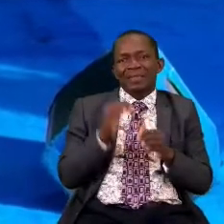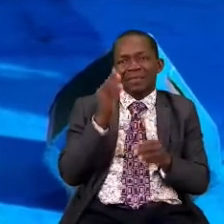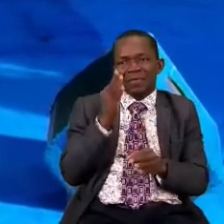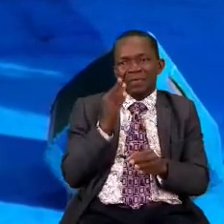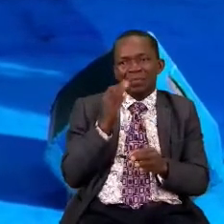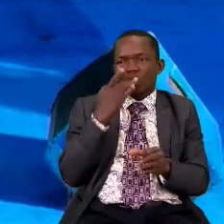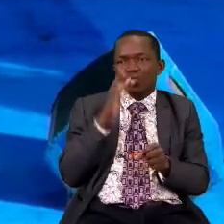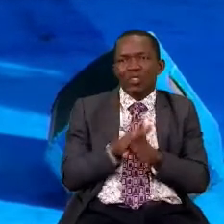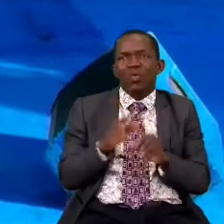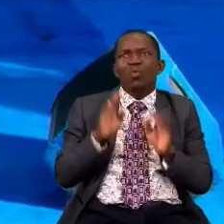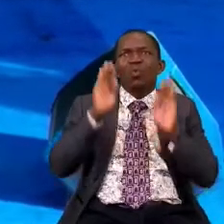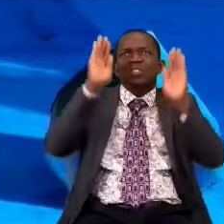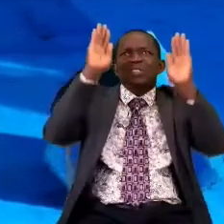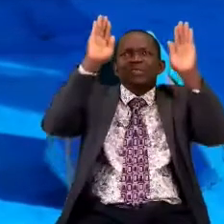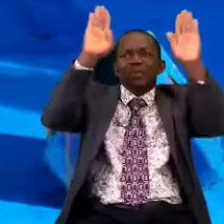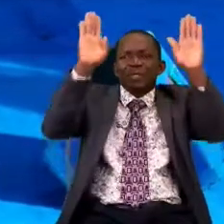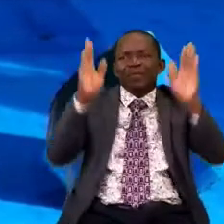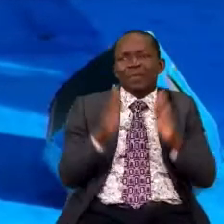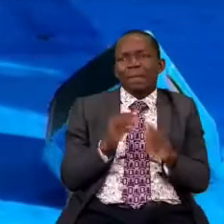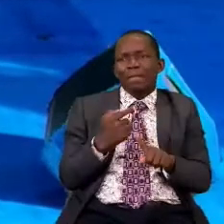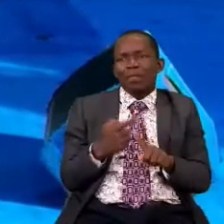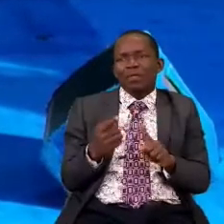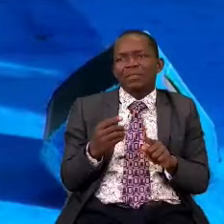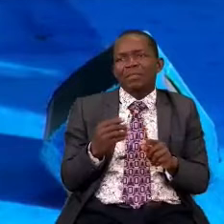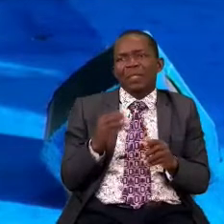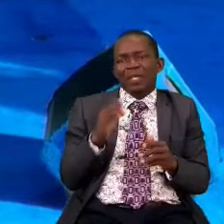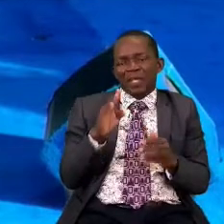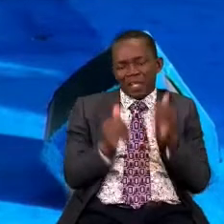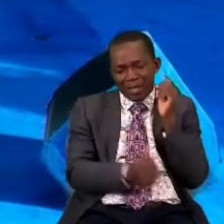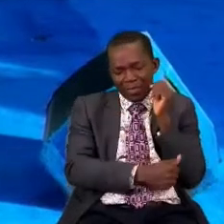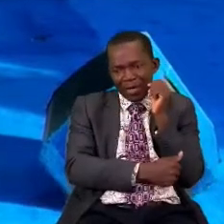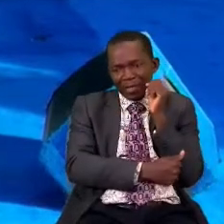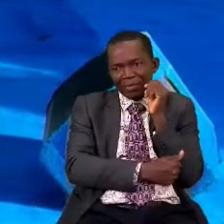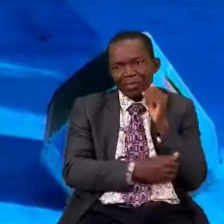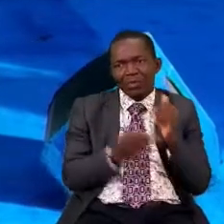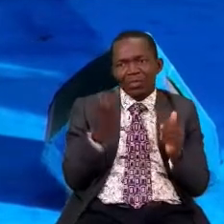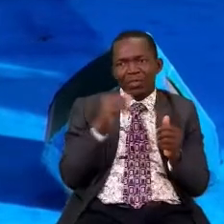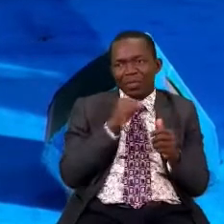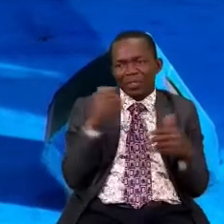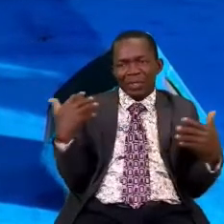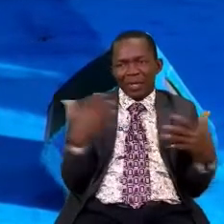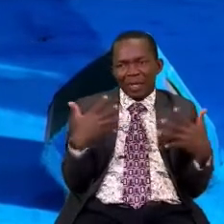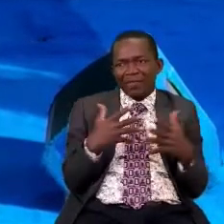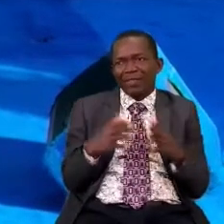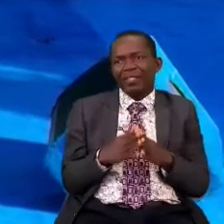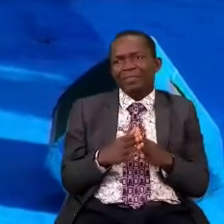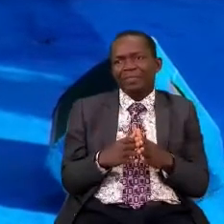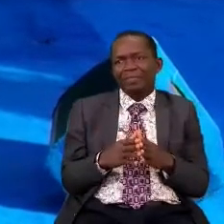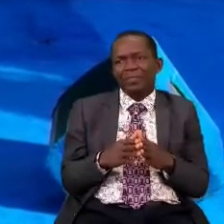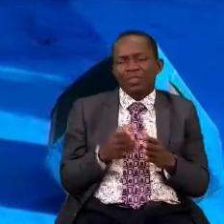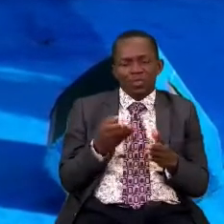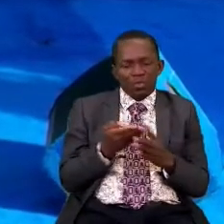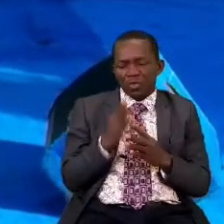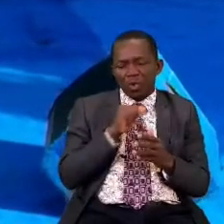the promise of God through unbelief, but he was strong in faith. He was steadfast in